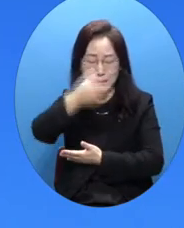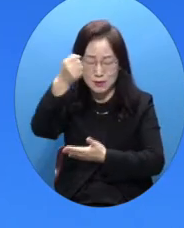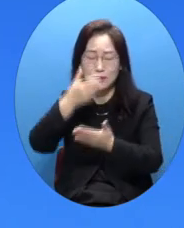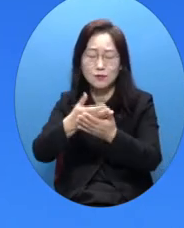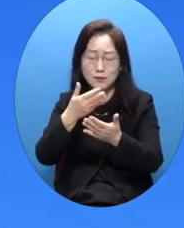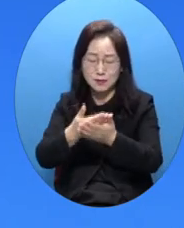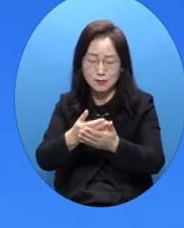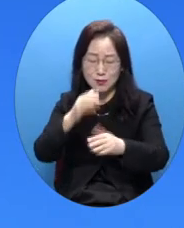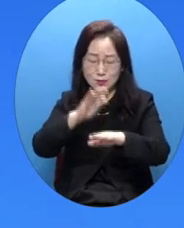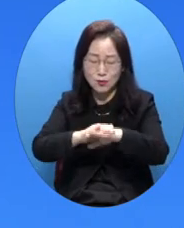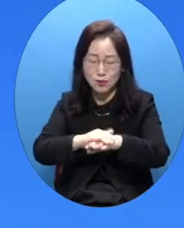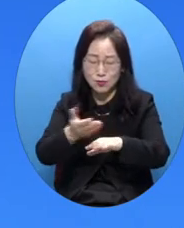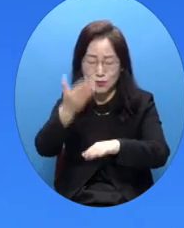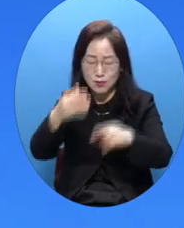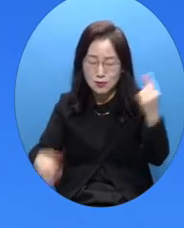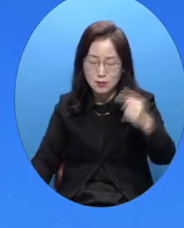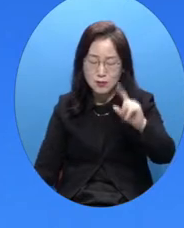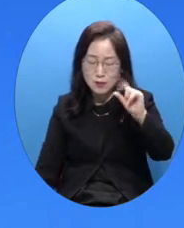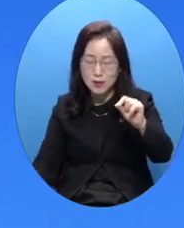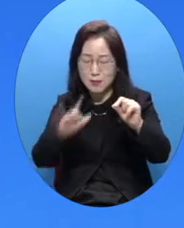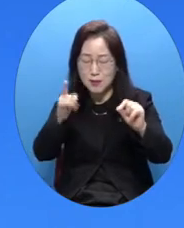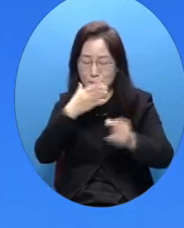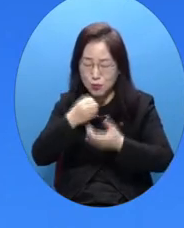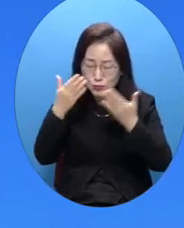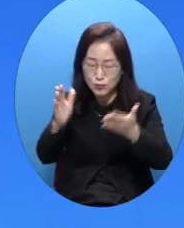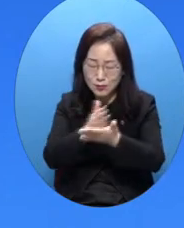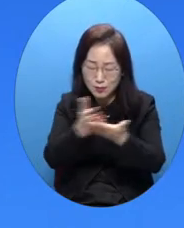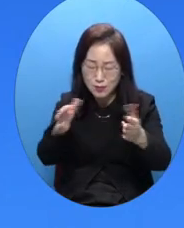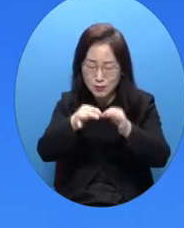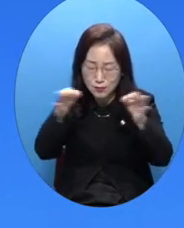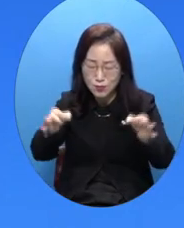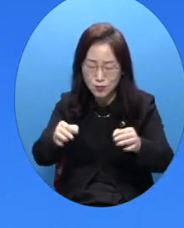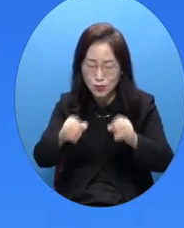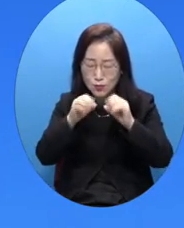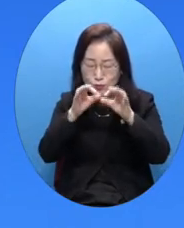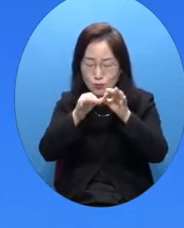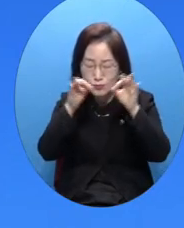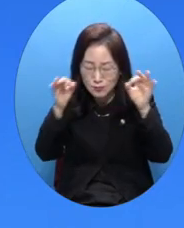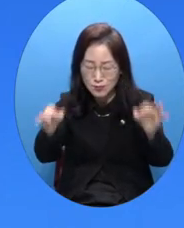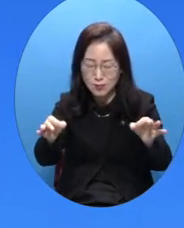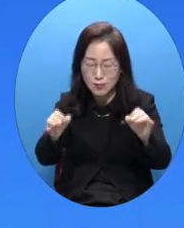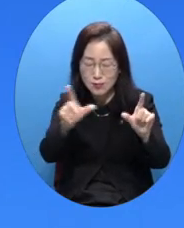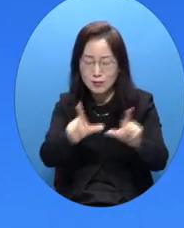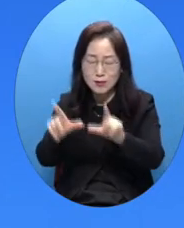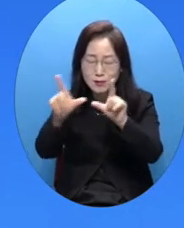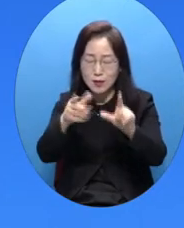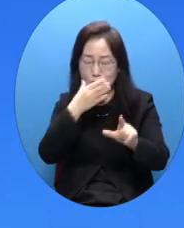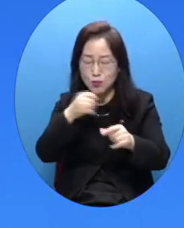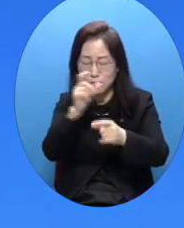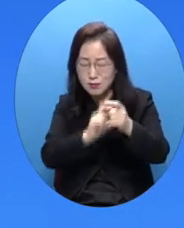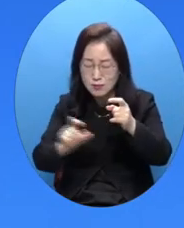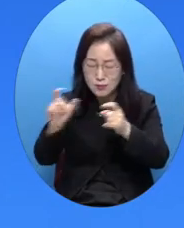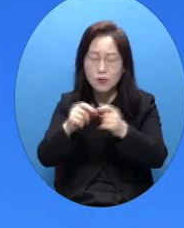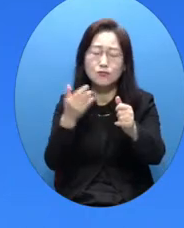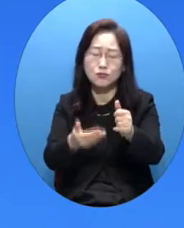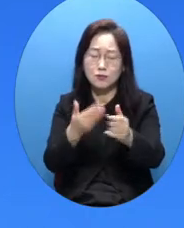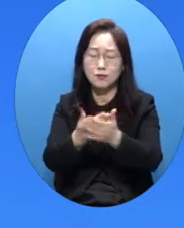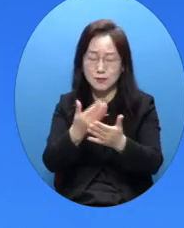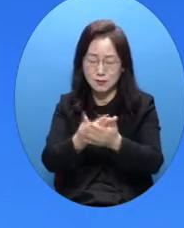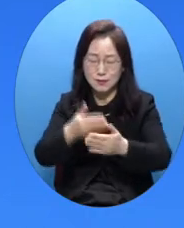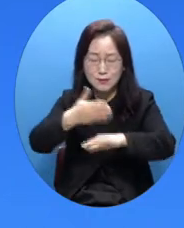receive this clearly Lord and bless our hands even thousand times more than before so we may practice love of Jesus Christ